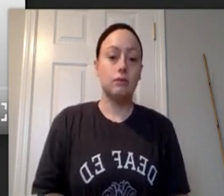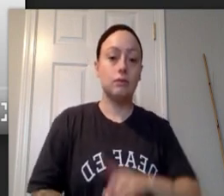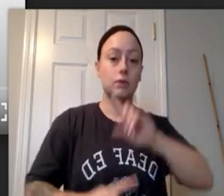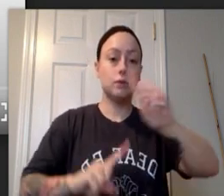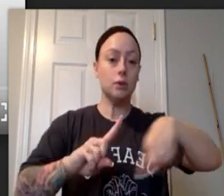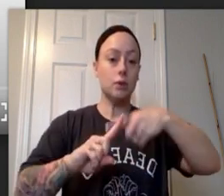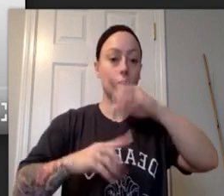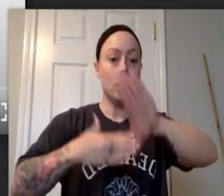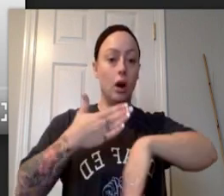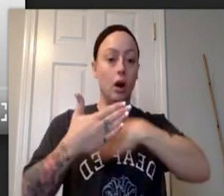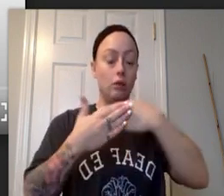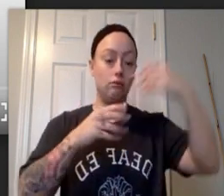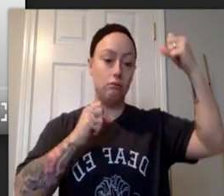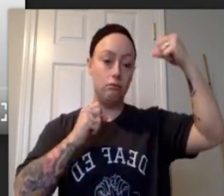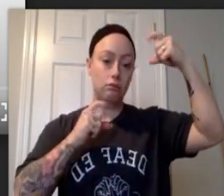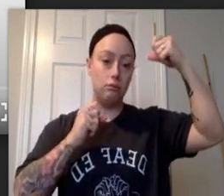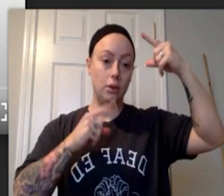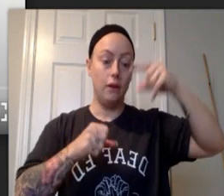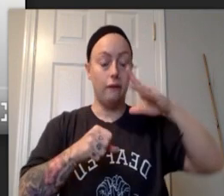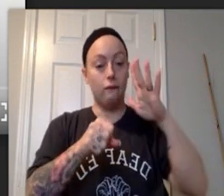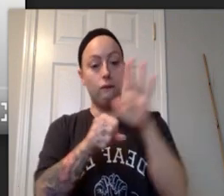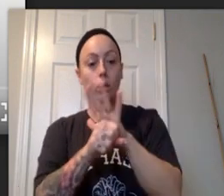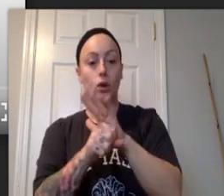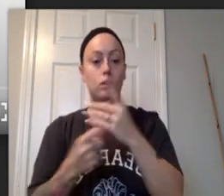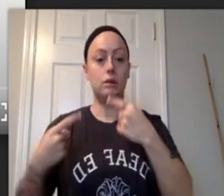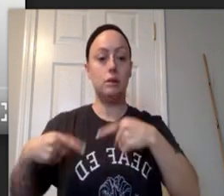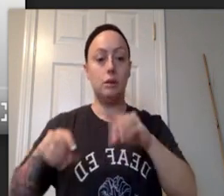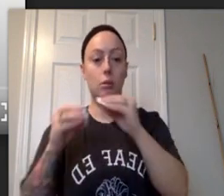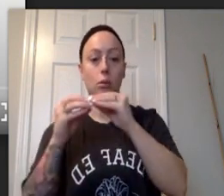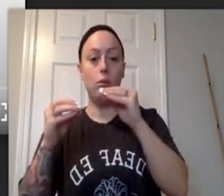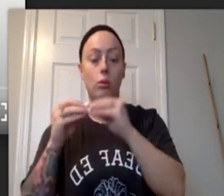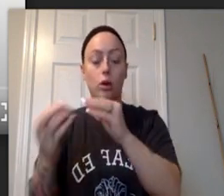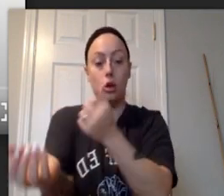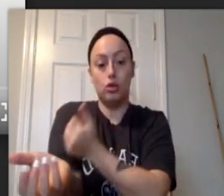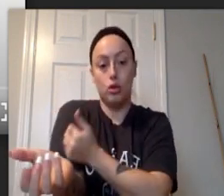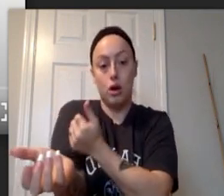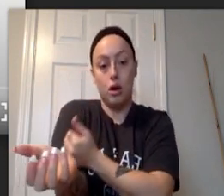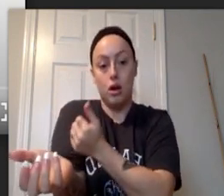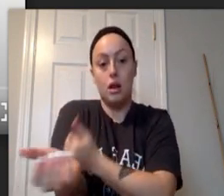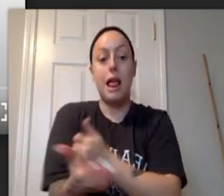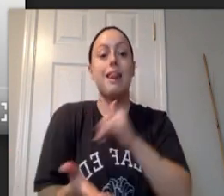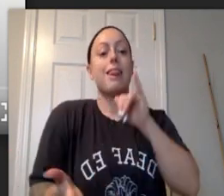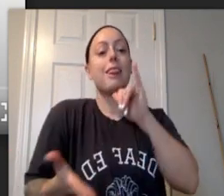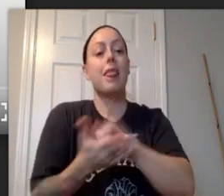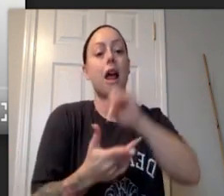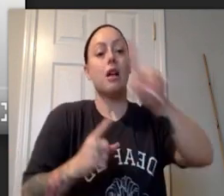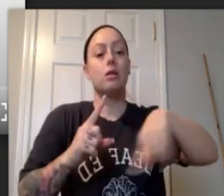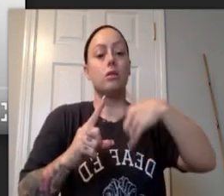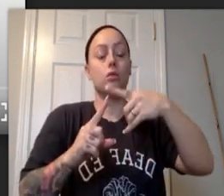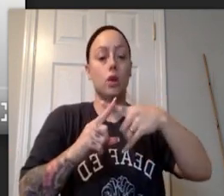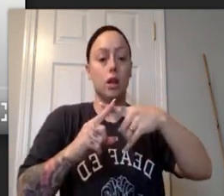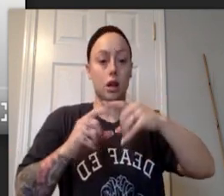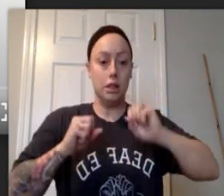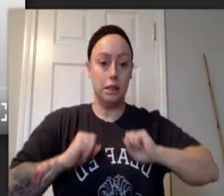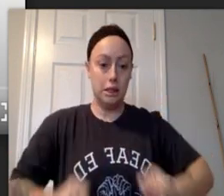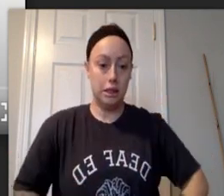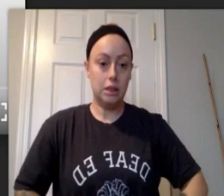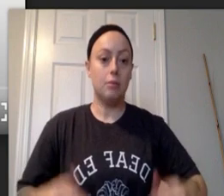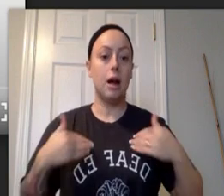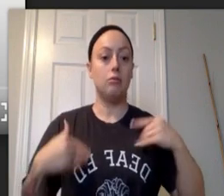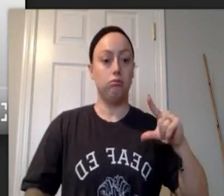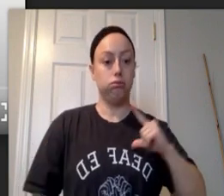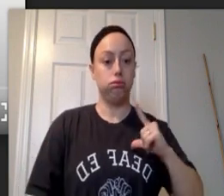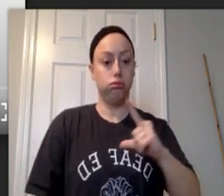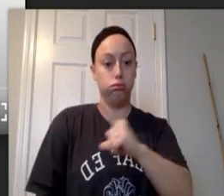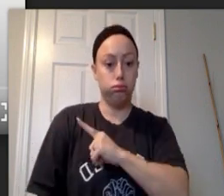when all of those receptors are full and there's still more of the drug floating around, that's when our system experiences respiratory depression, right?